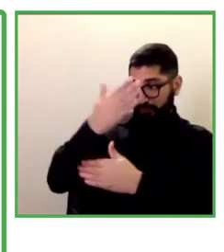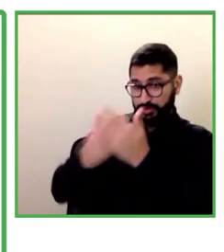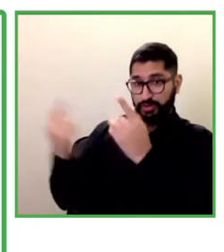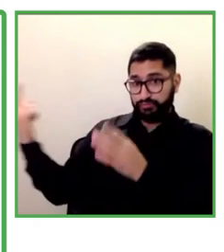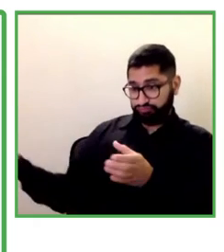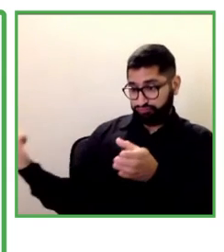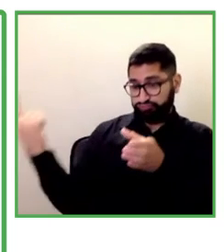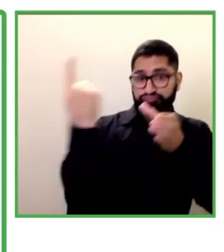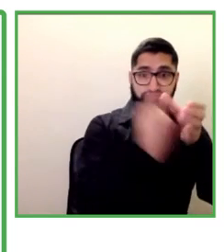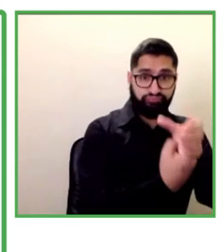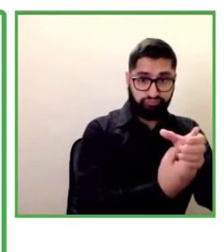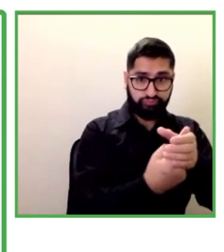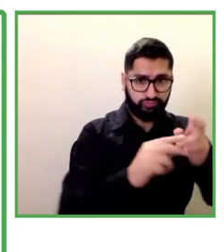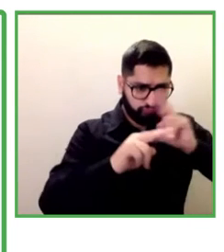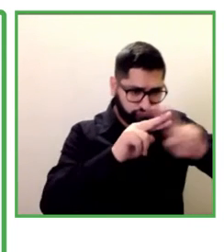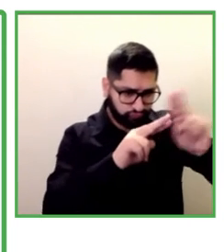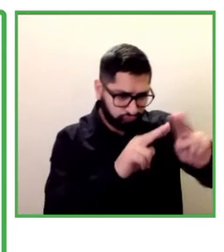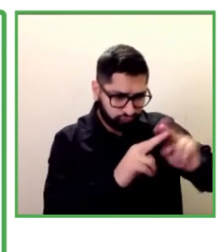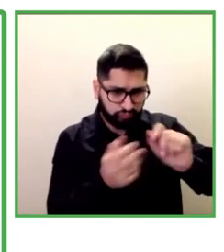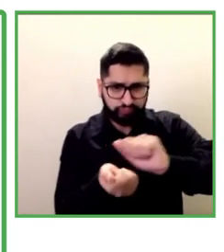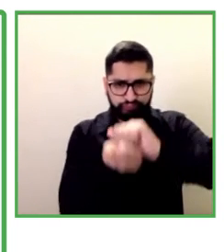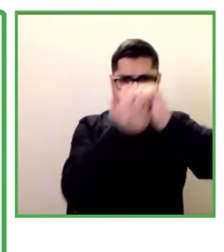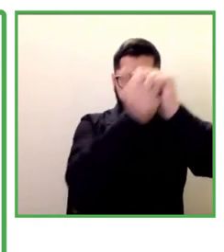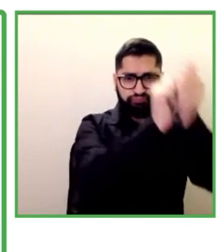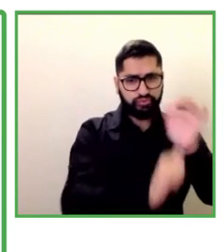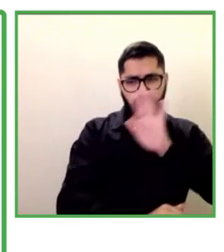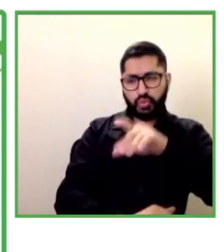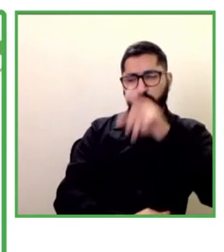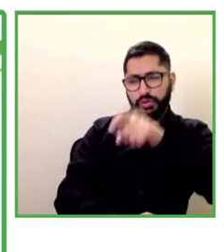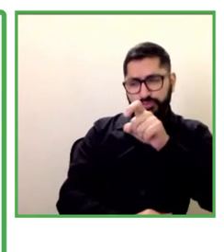specific job positions for them.